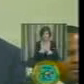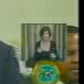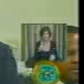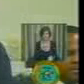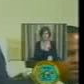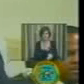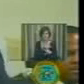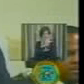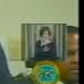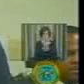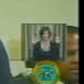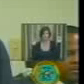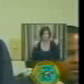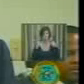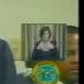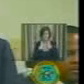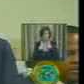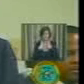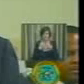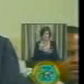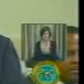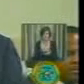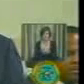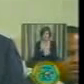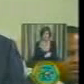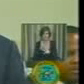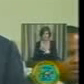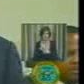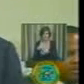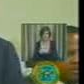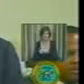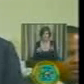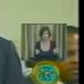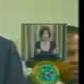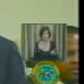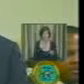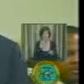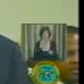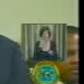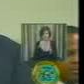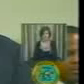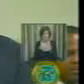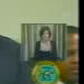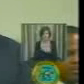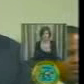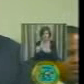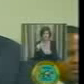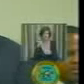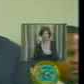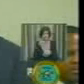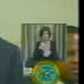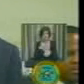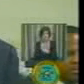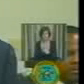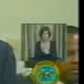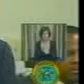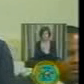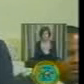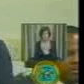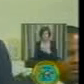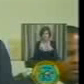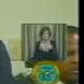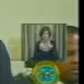with an economic stimulus package in the range of $825 billion, which is important for job creation and sustaining economic